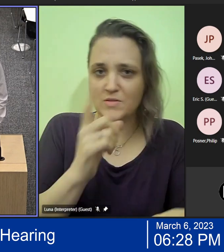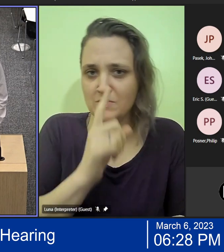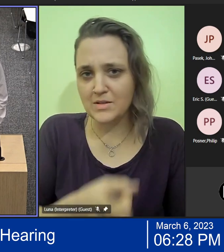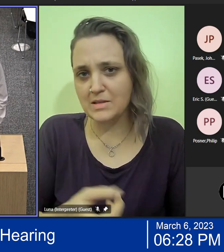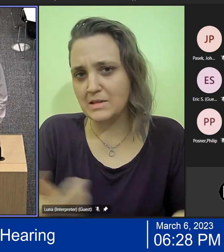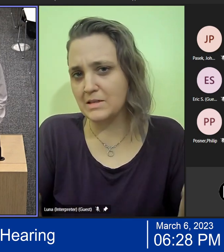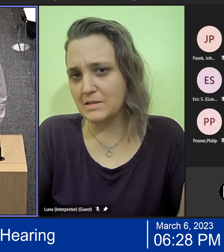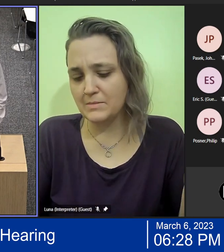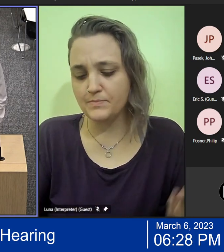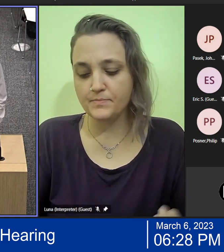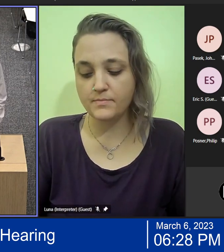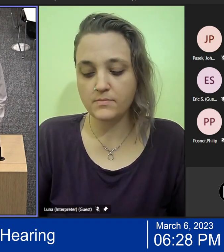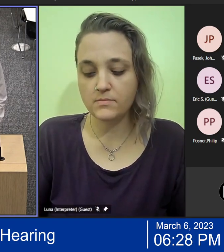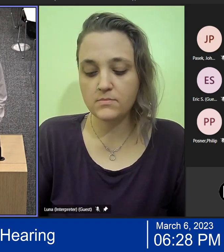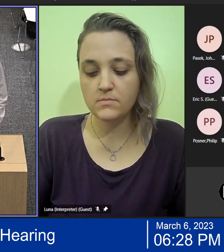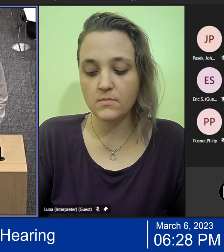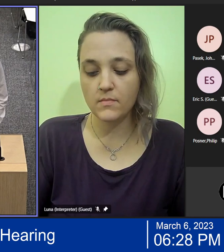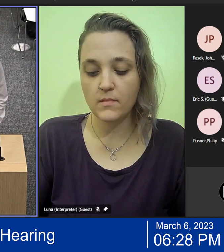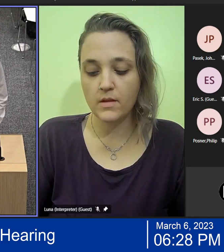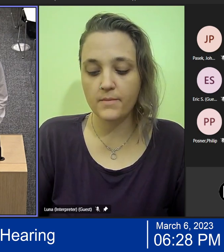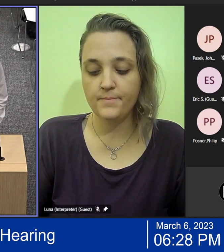really,